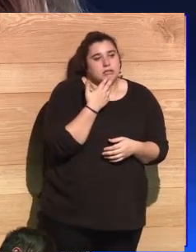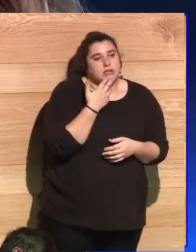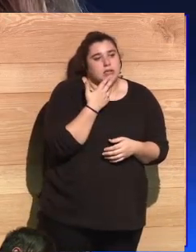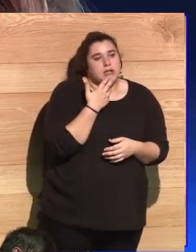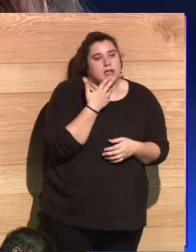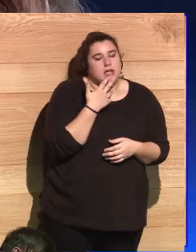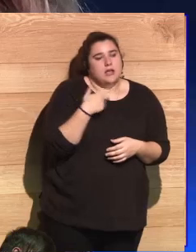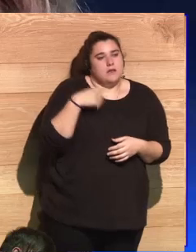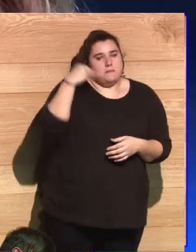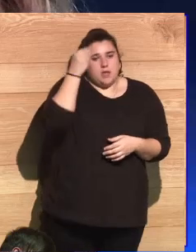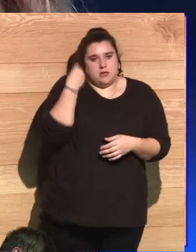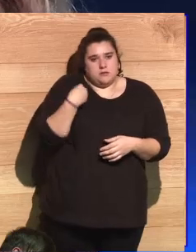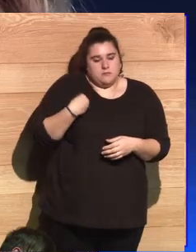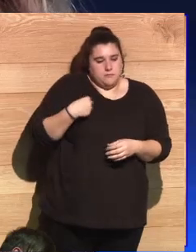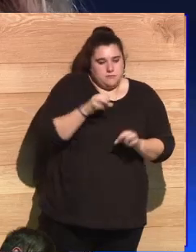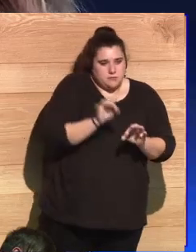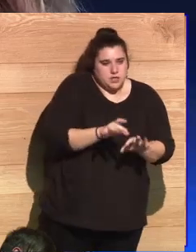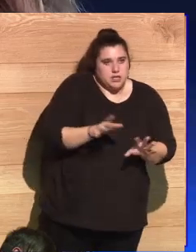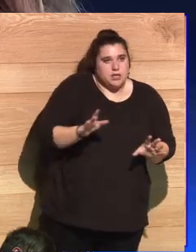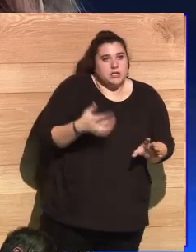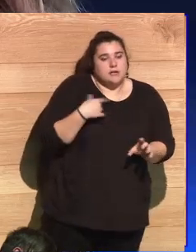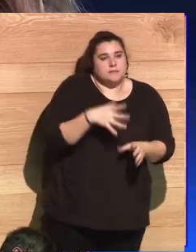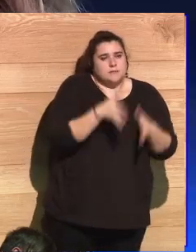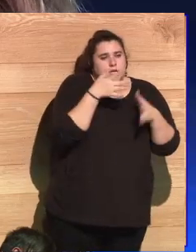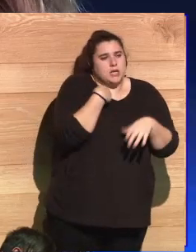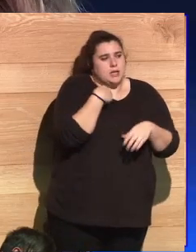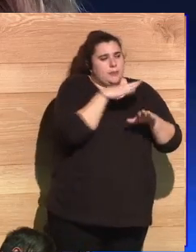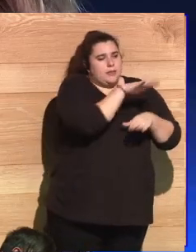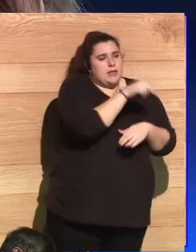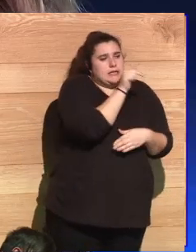like to get in. But yeah,